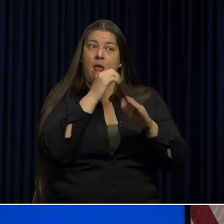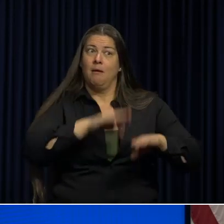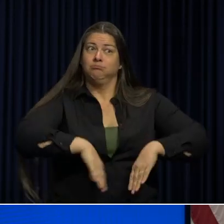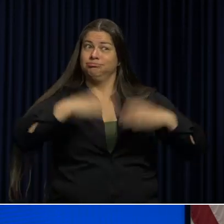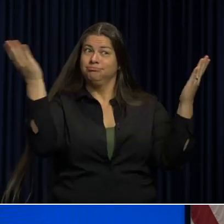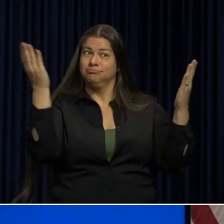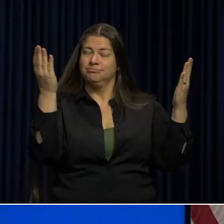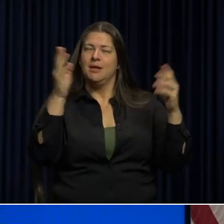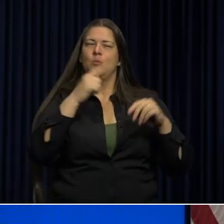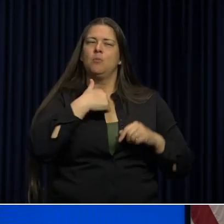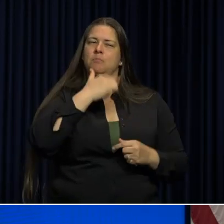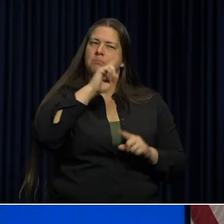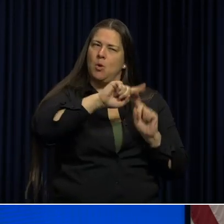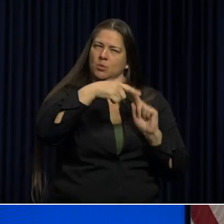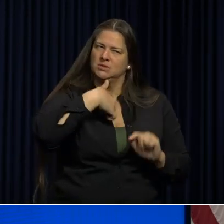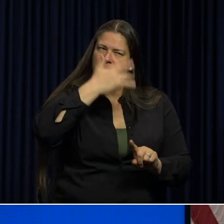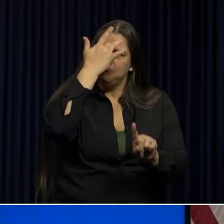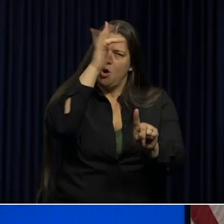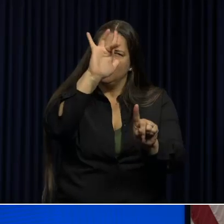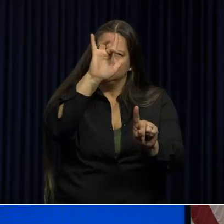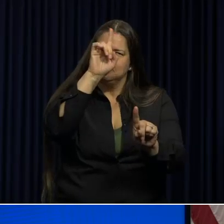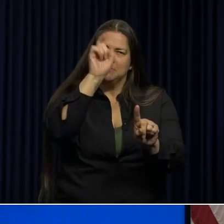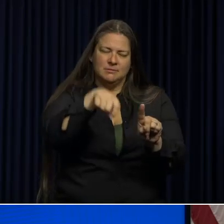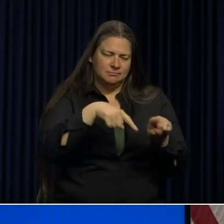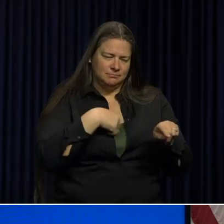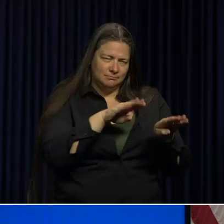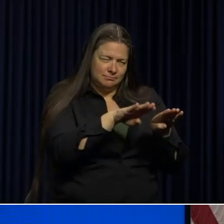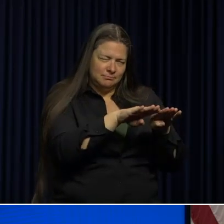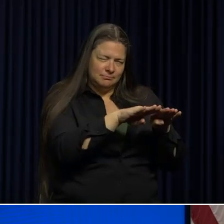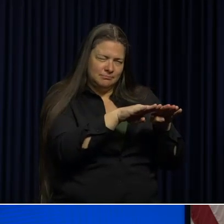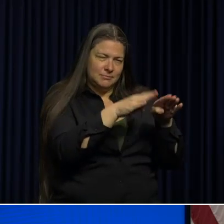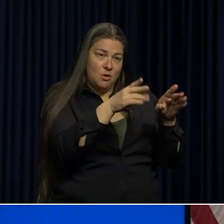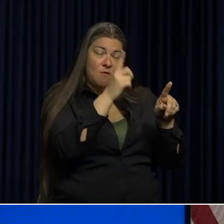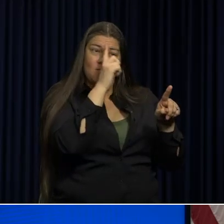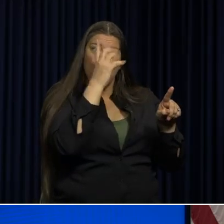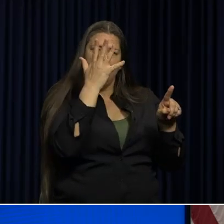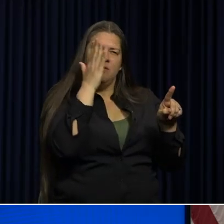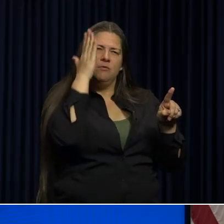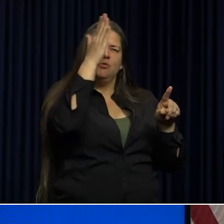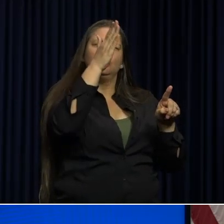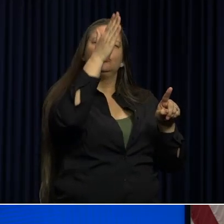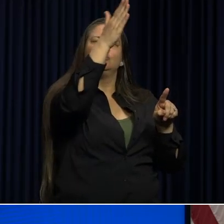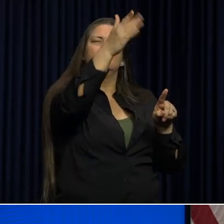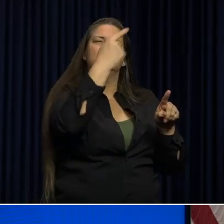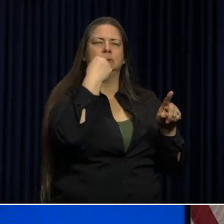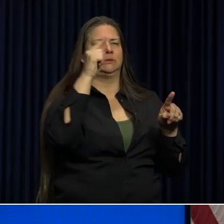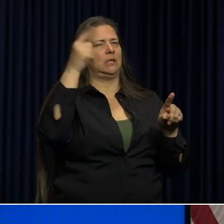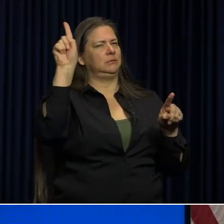fastest, but the smartest. We've got to do it in a way where we have long-term success and we protect